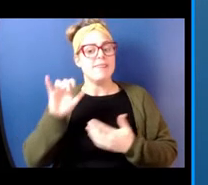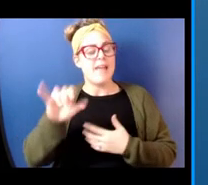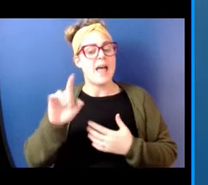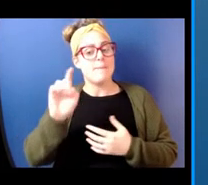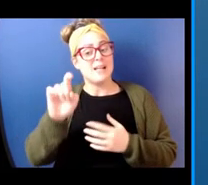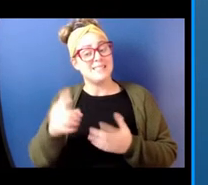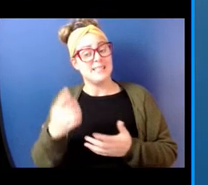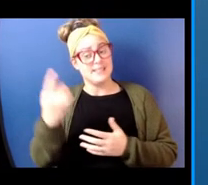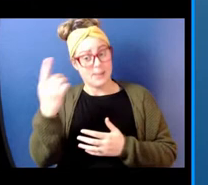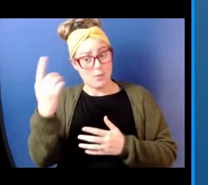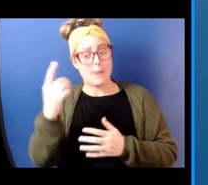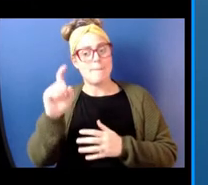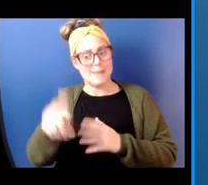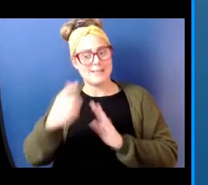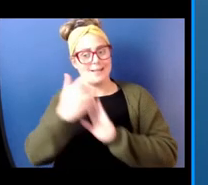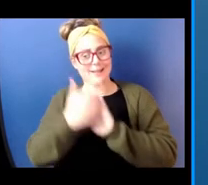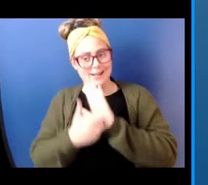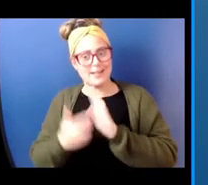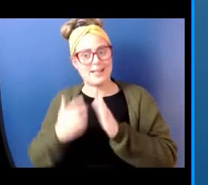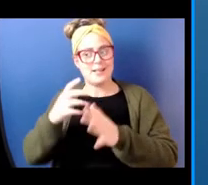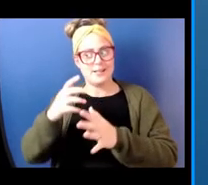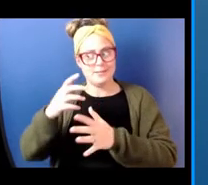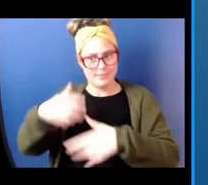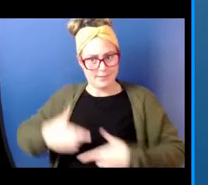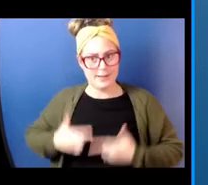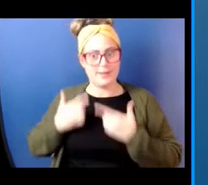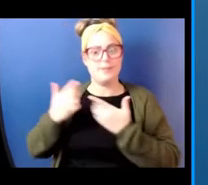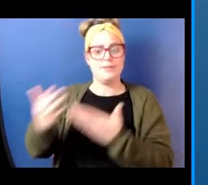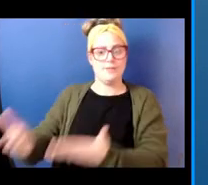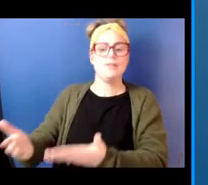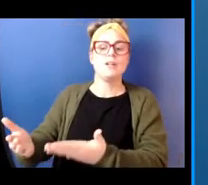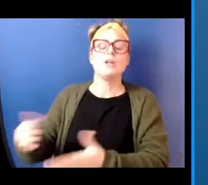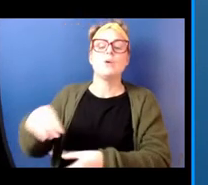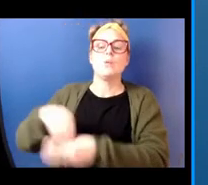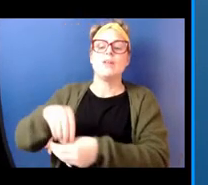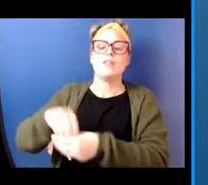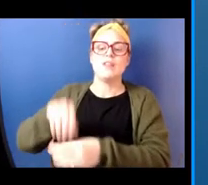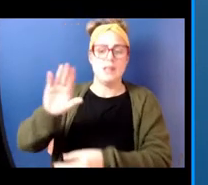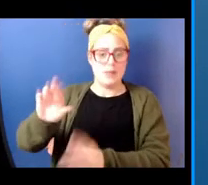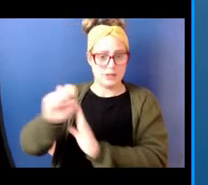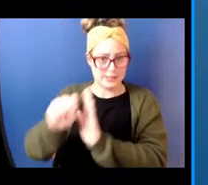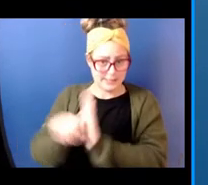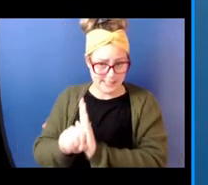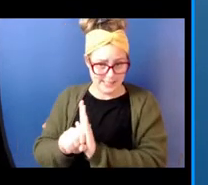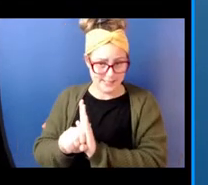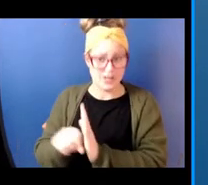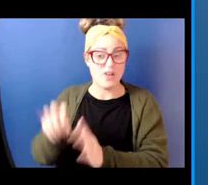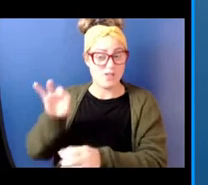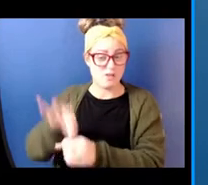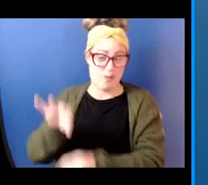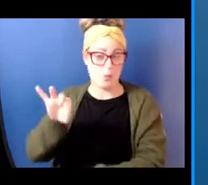reside within their respective state under regulation 4.17